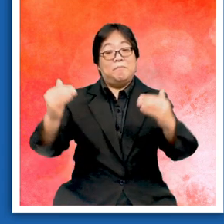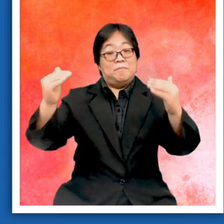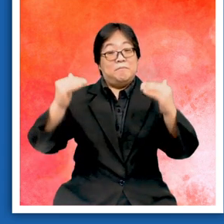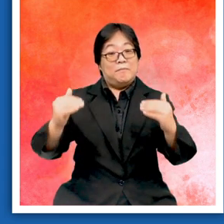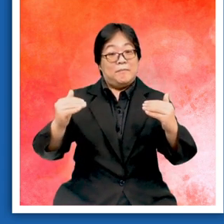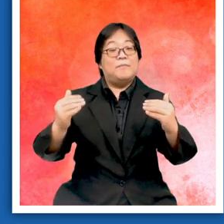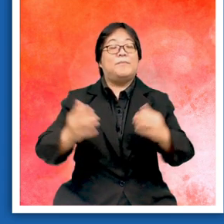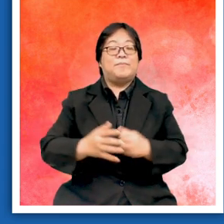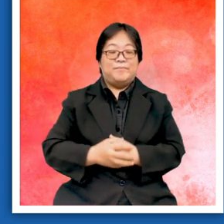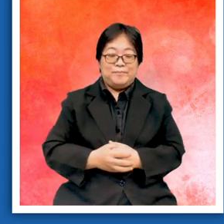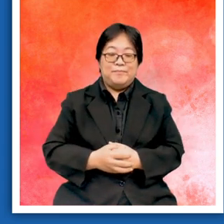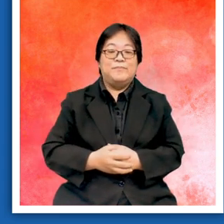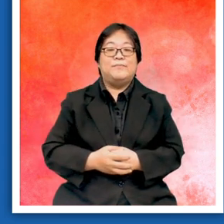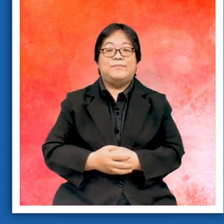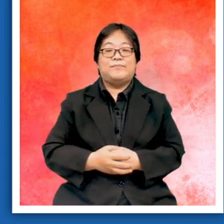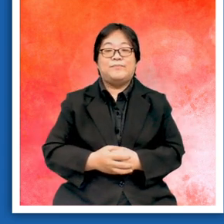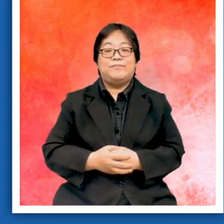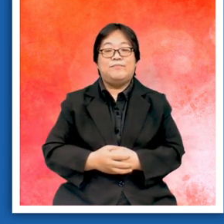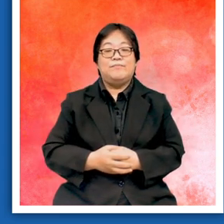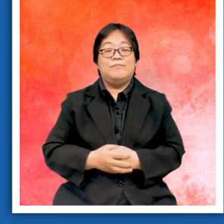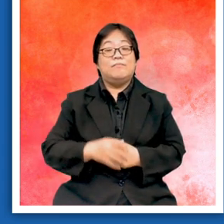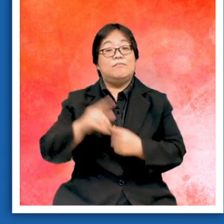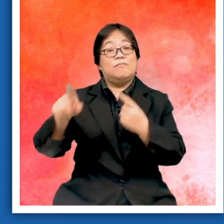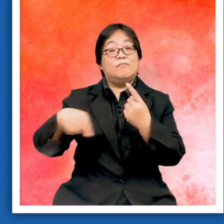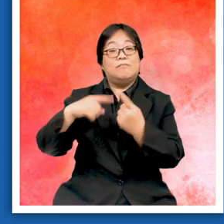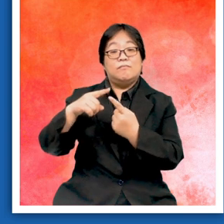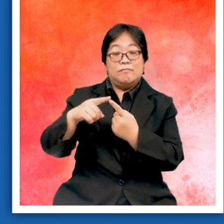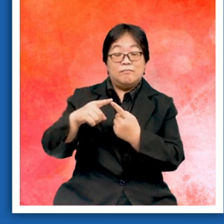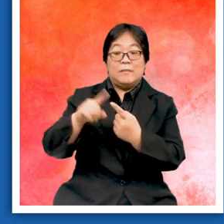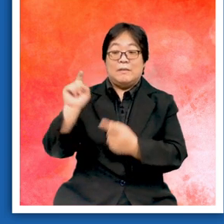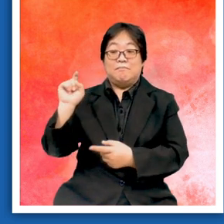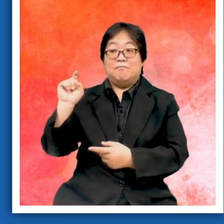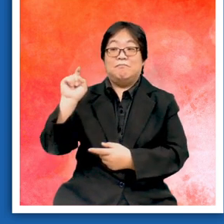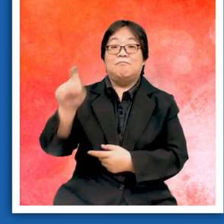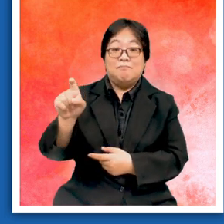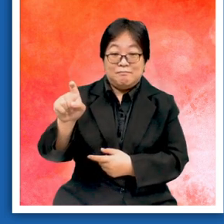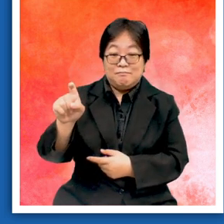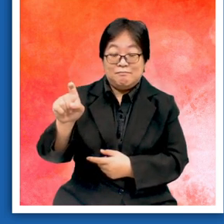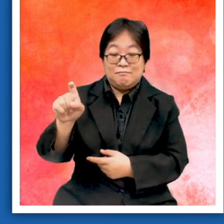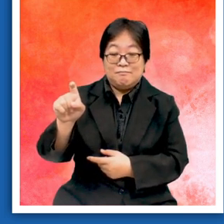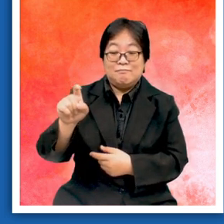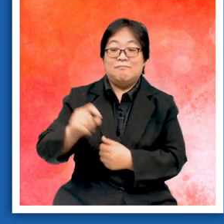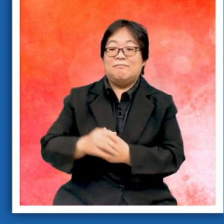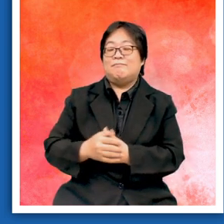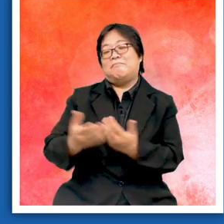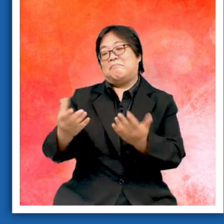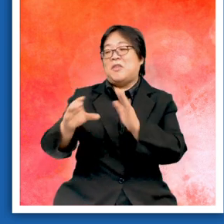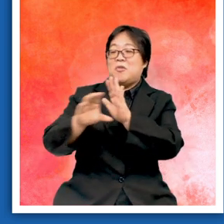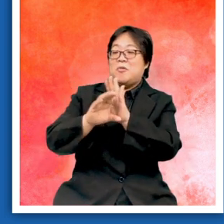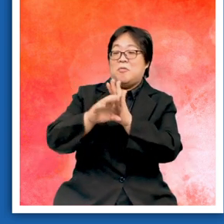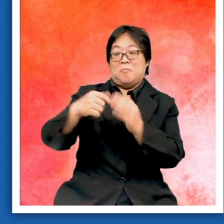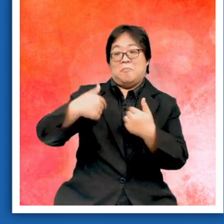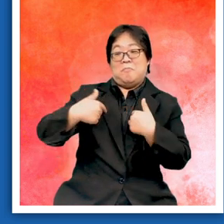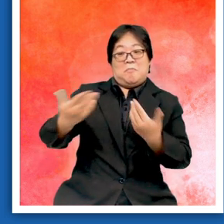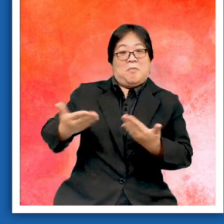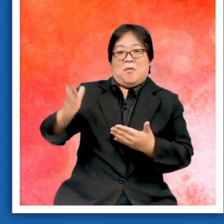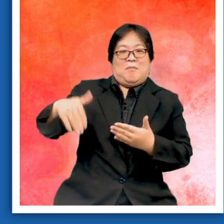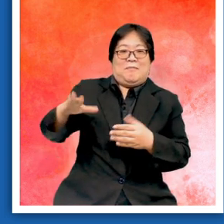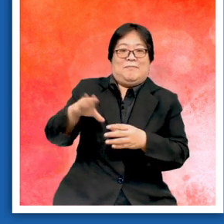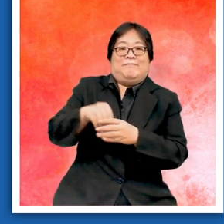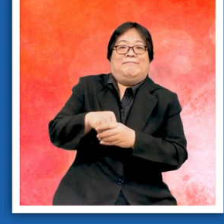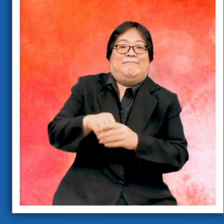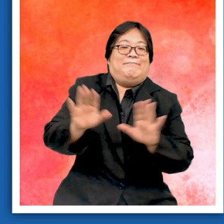engine. When you hit that, let's say I haven't logged in,